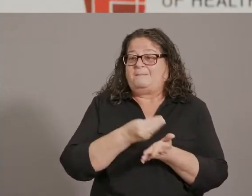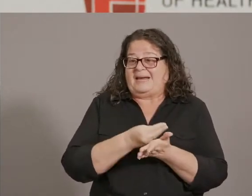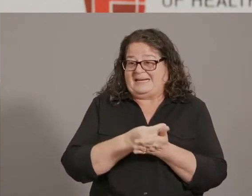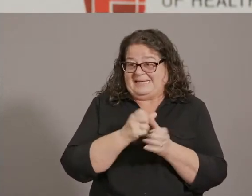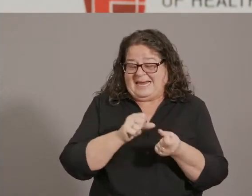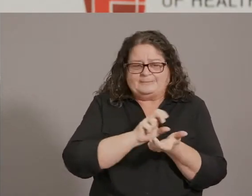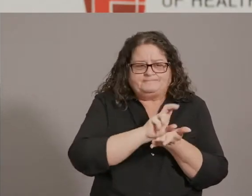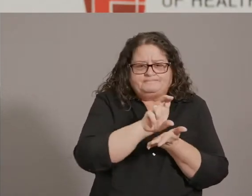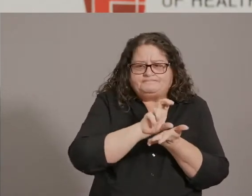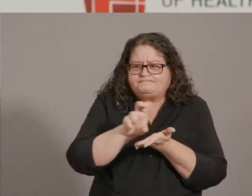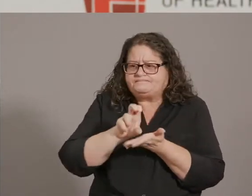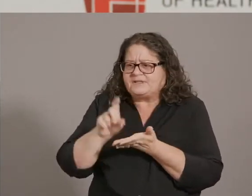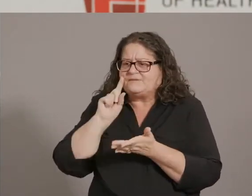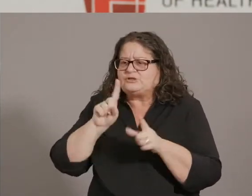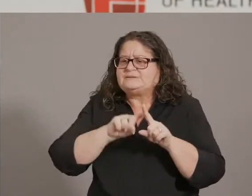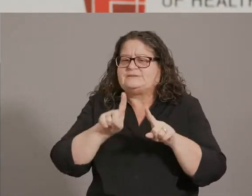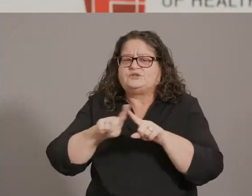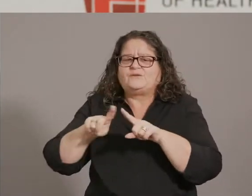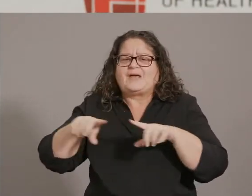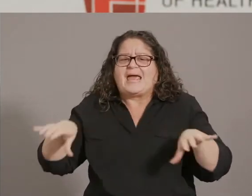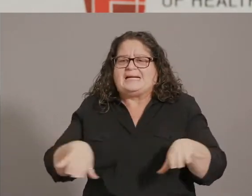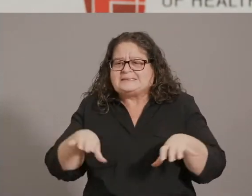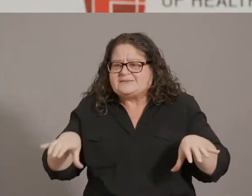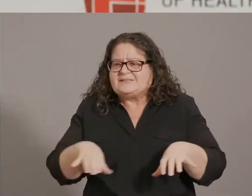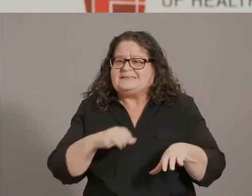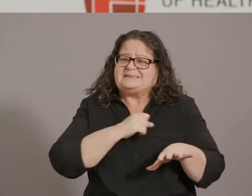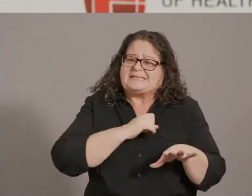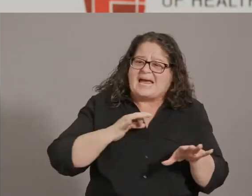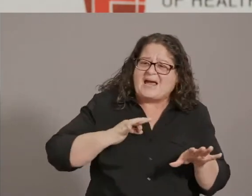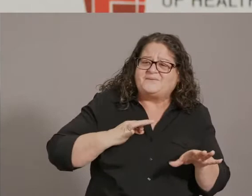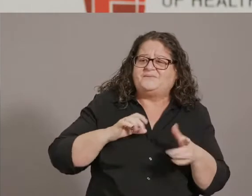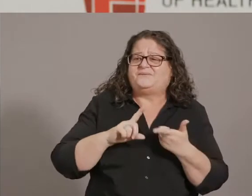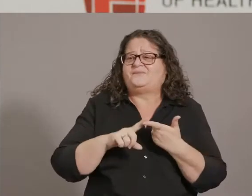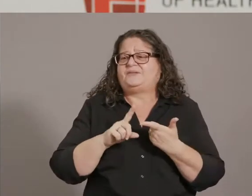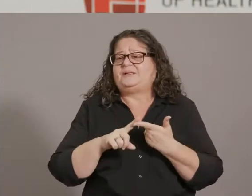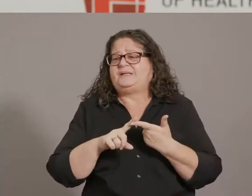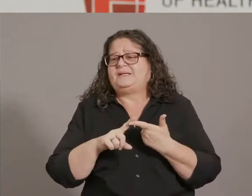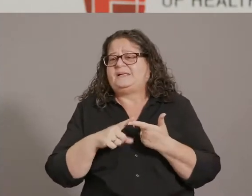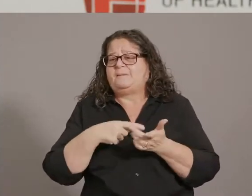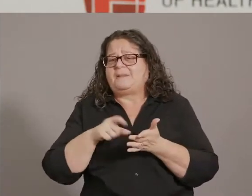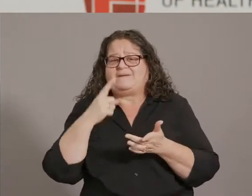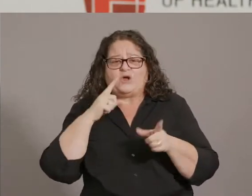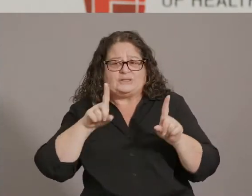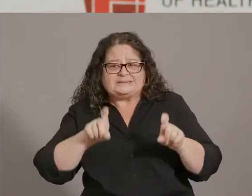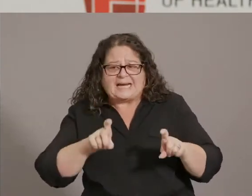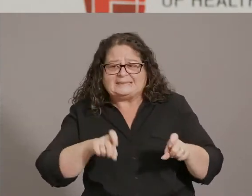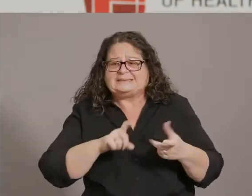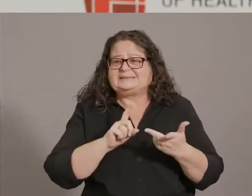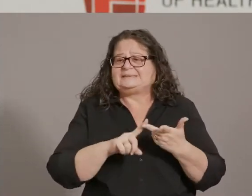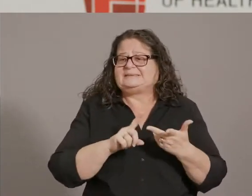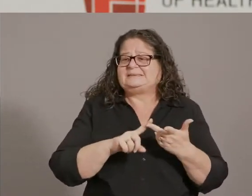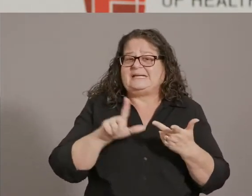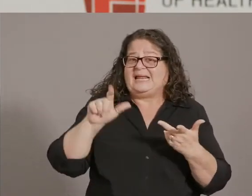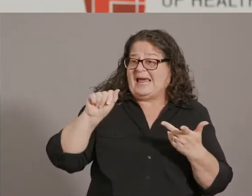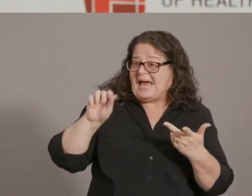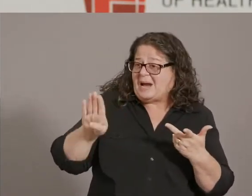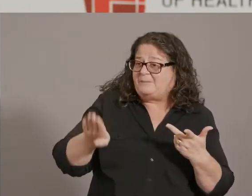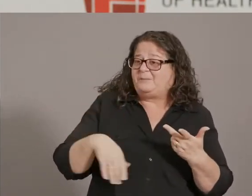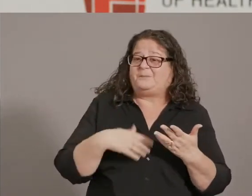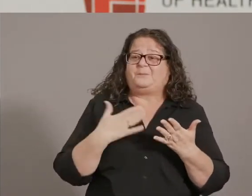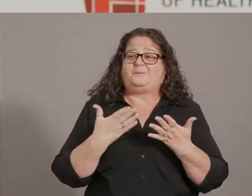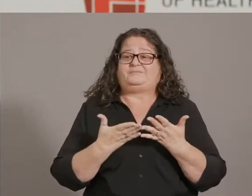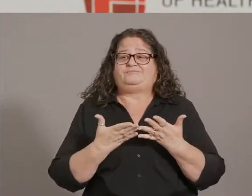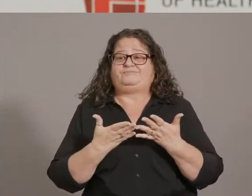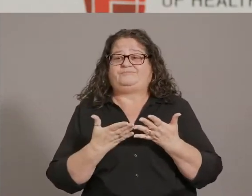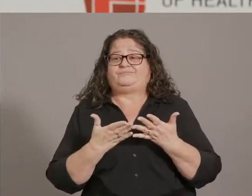activities, whether it's staffing, it's actually paying for the testing, it's laboratory capacity, it's electronic reporting,